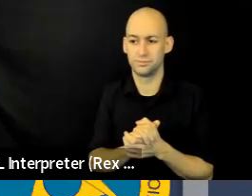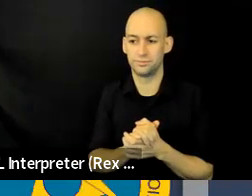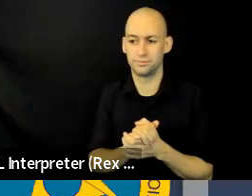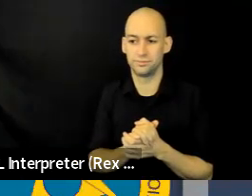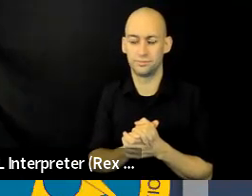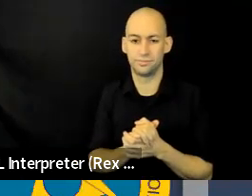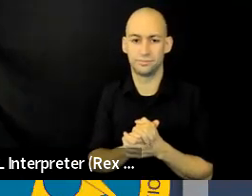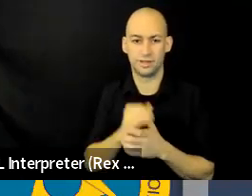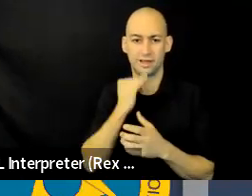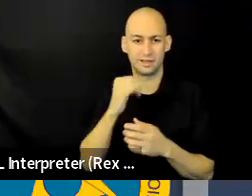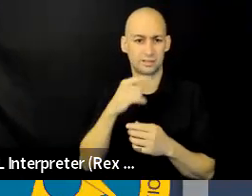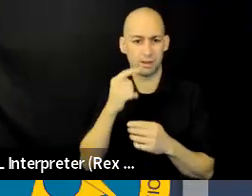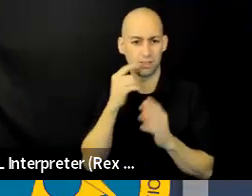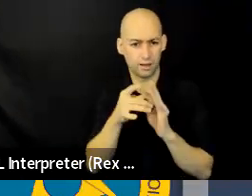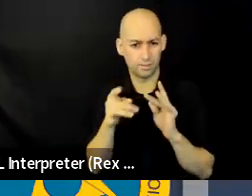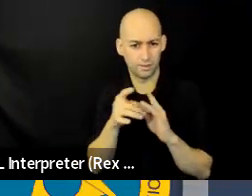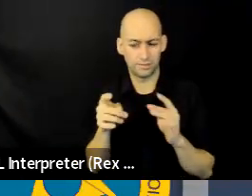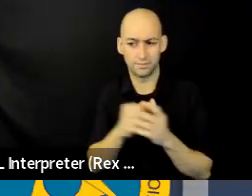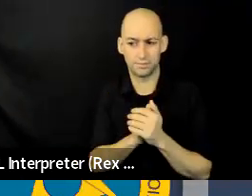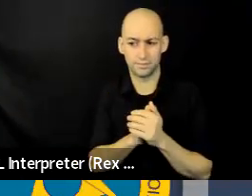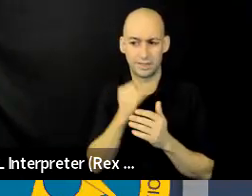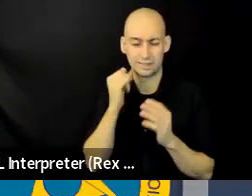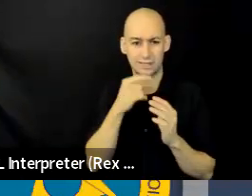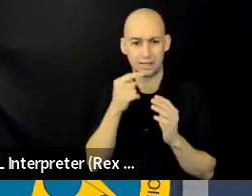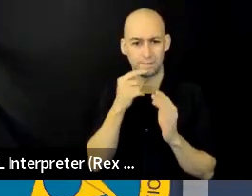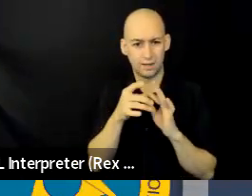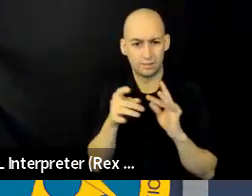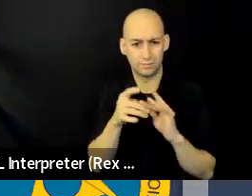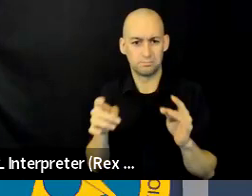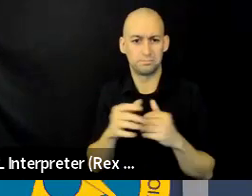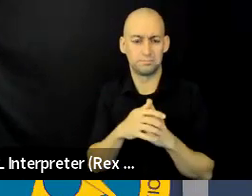Is there public comment? Is there comment in the room?